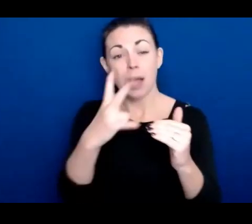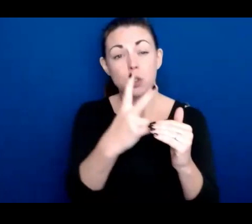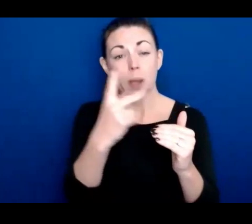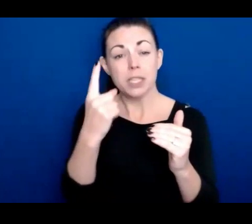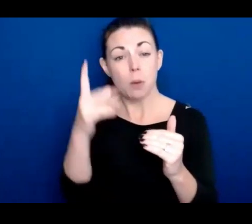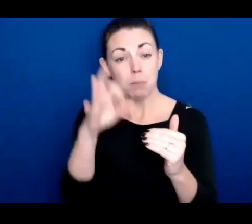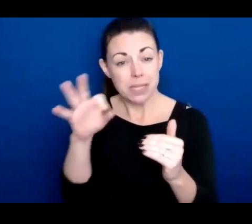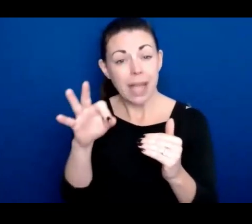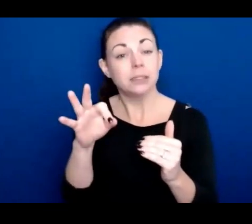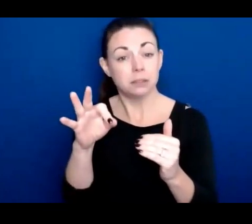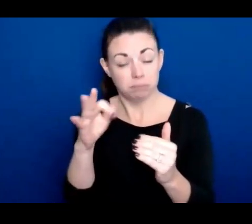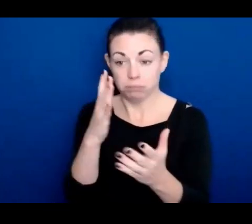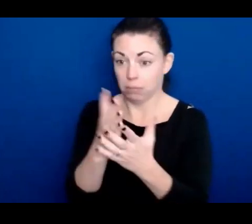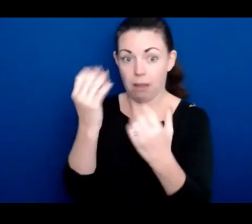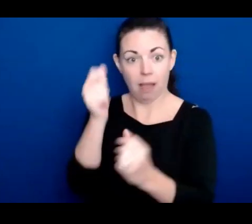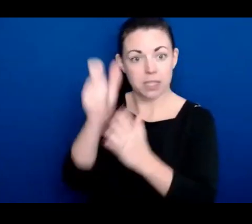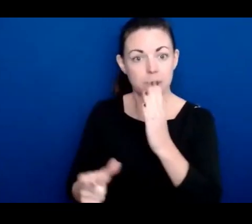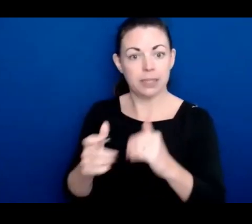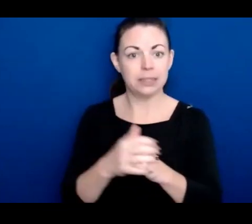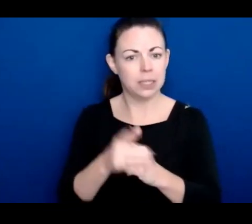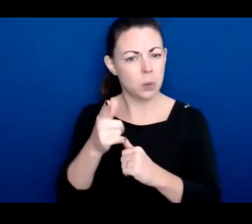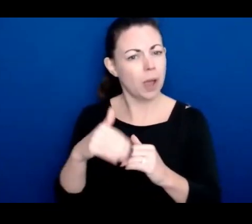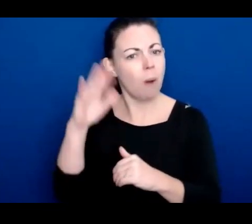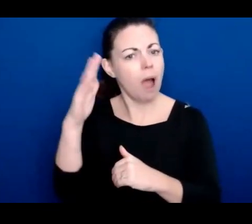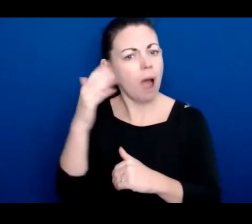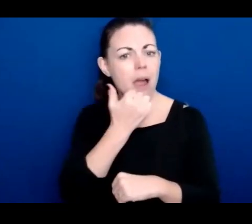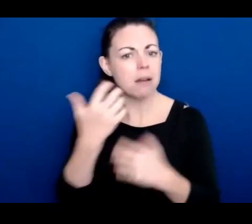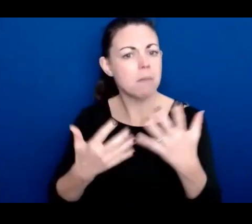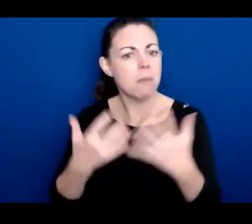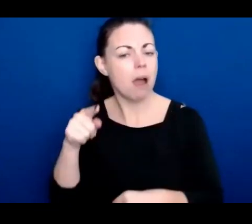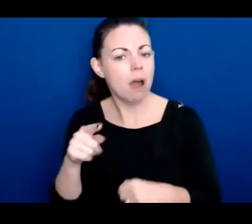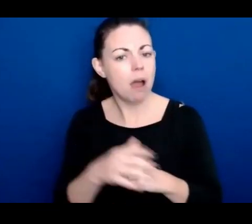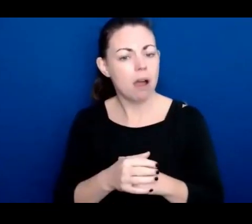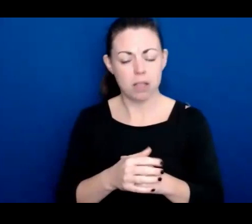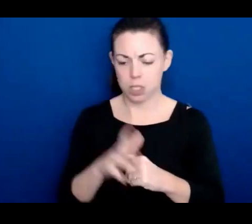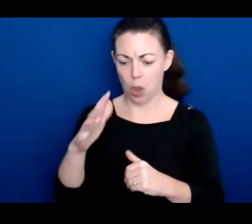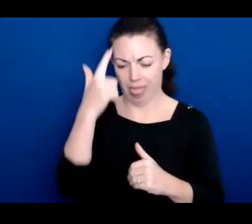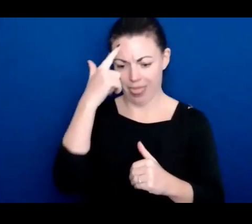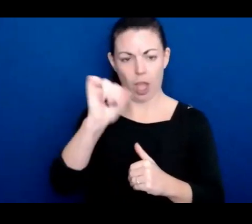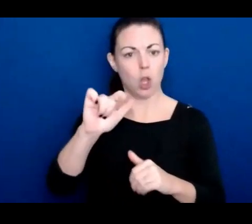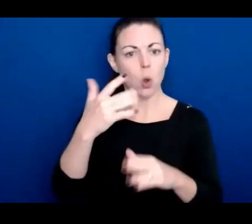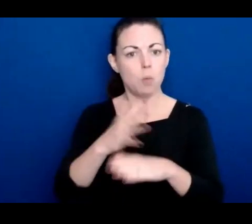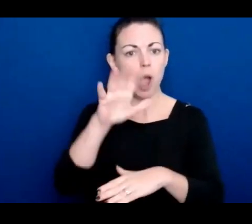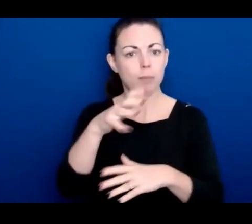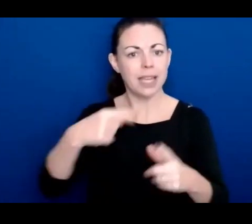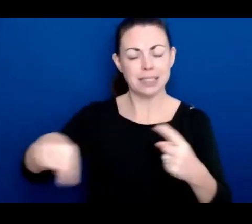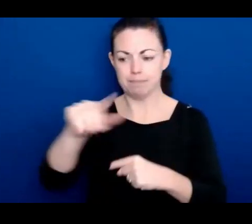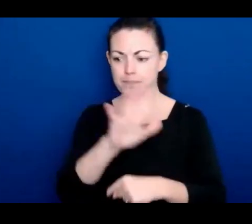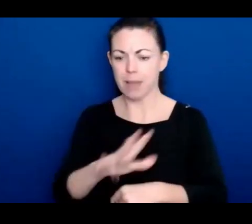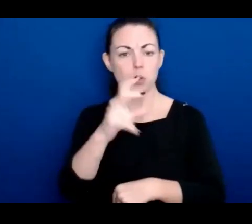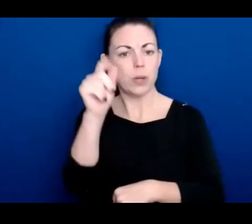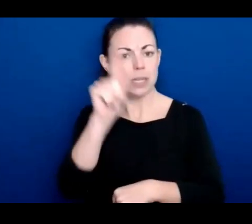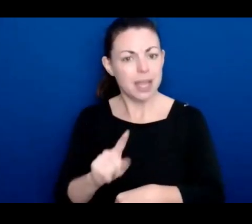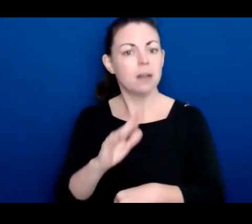think about it, you know. So most of your employees, or around 21%, will have a disability, and that may be a hidden